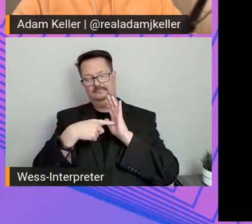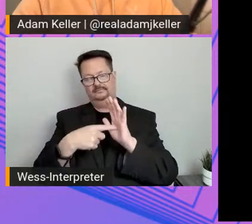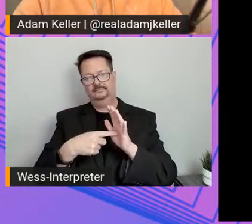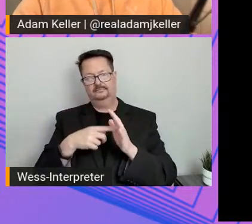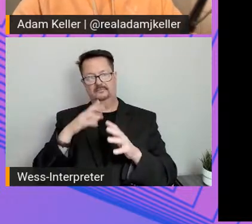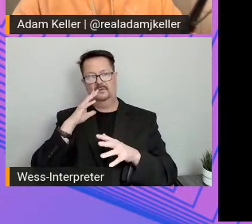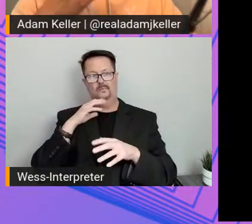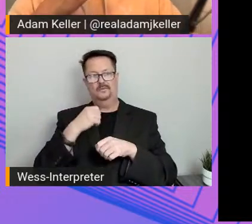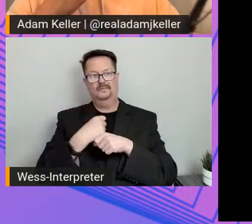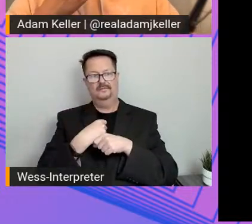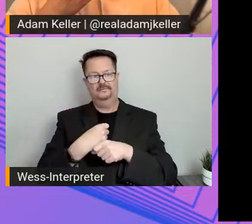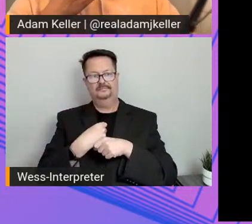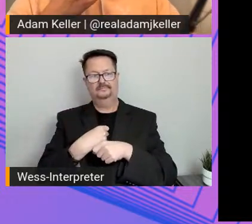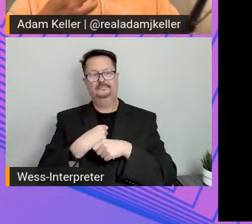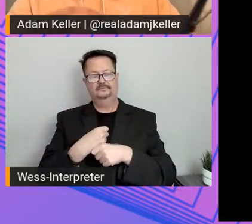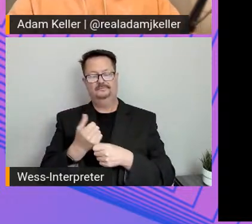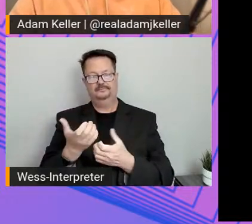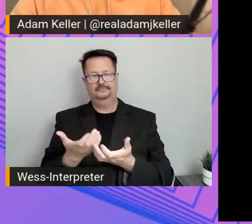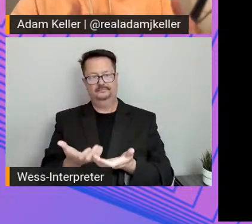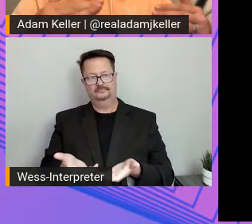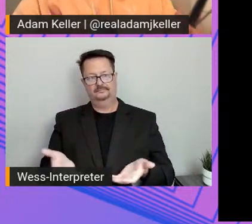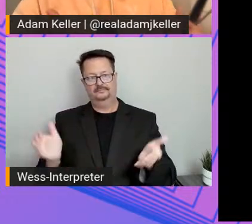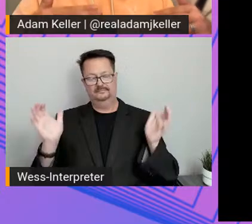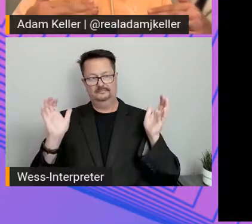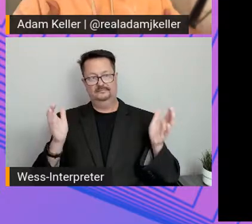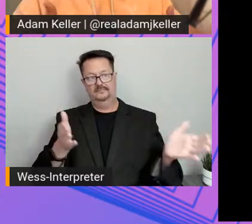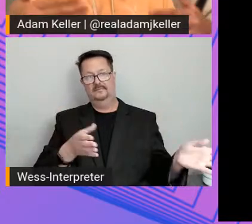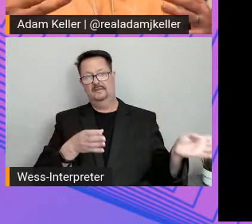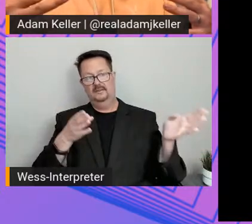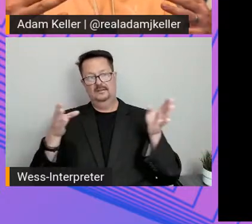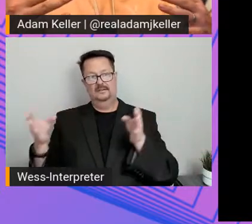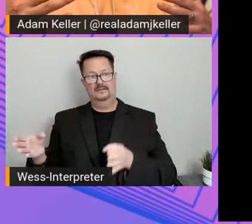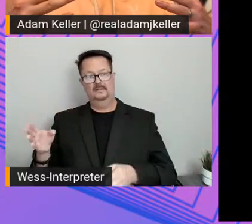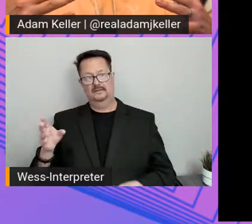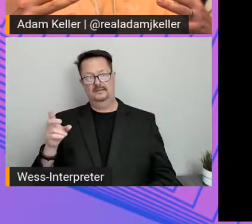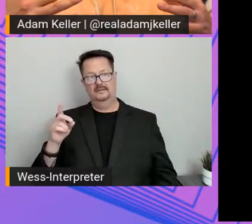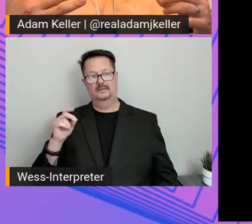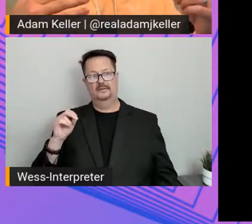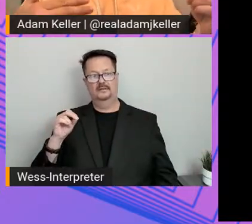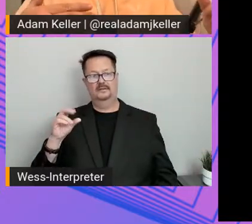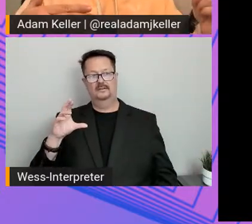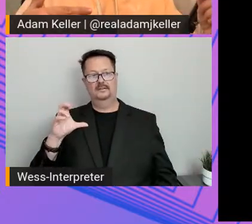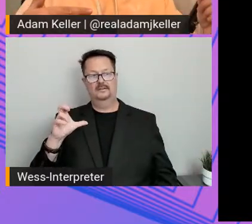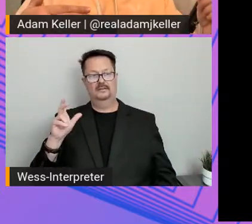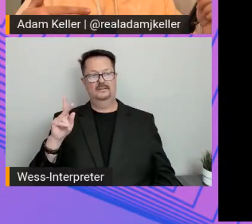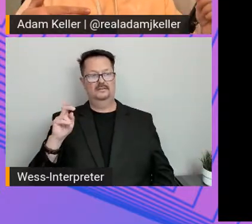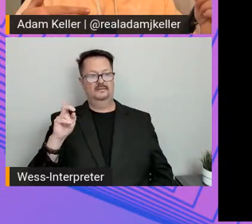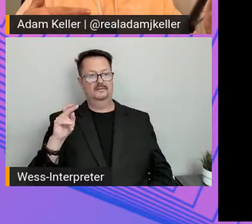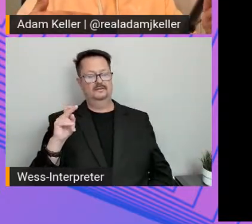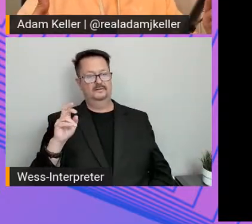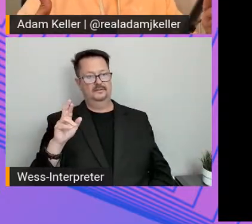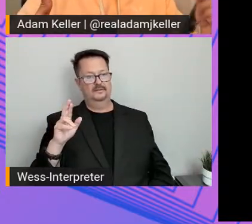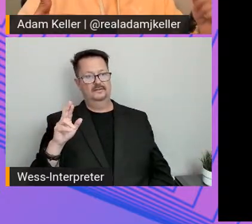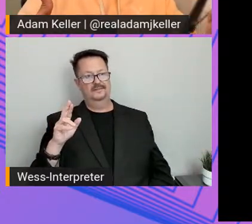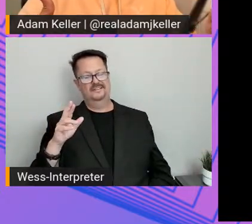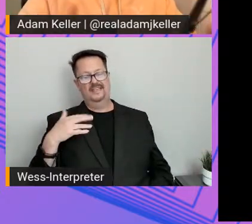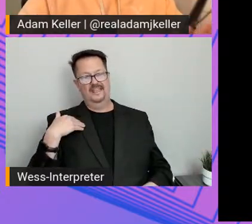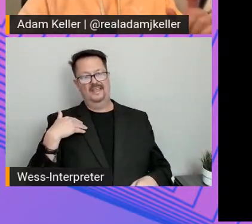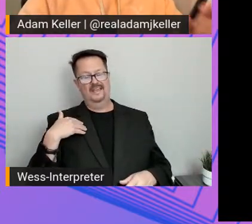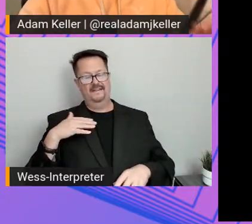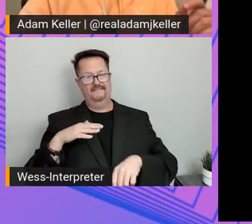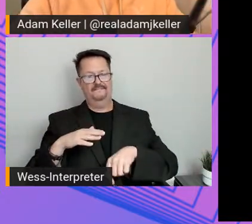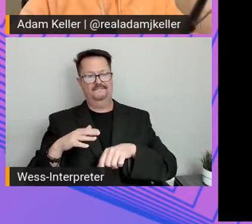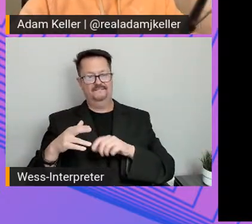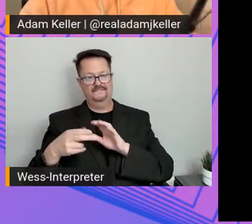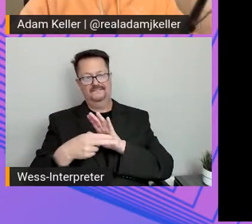container image for me. And in my Docker file, I'm actually exposing, there's an expose flag in my Docker file